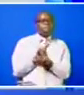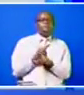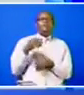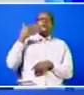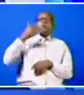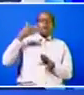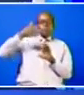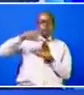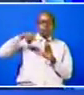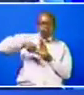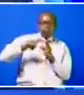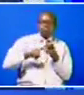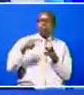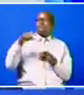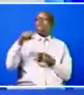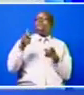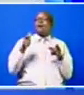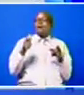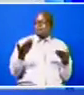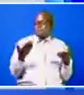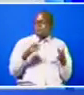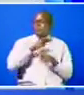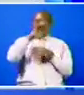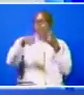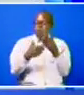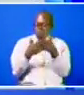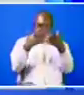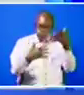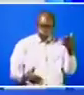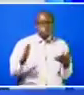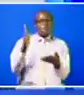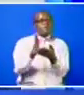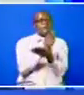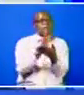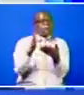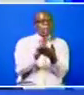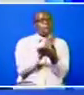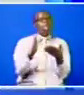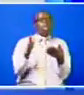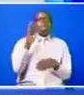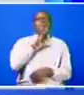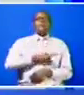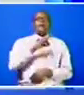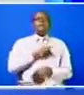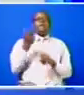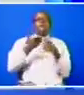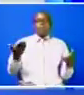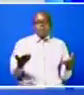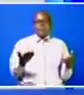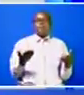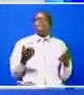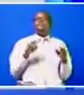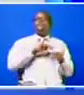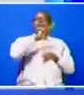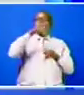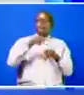oil, mining, gas, iron, and steel. All of these sectors, they benefit from incredible